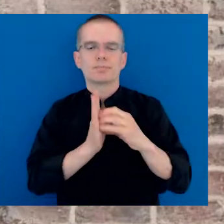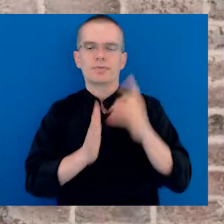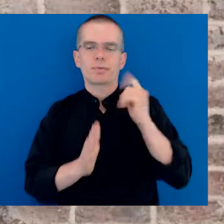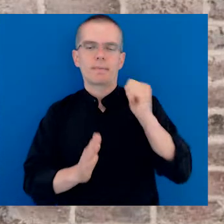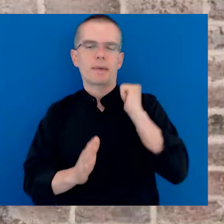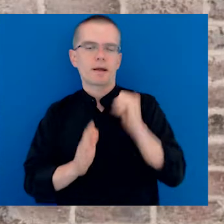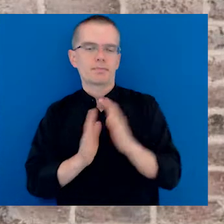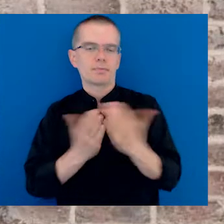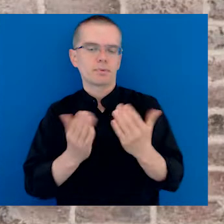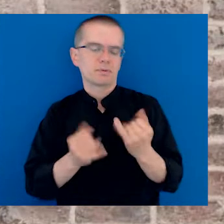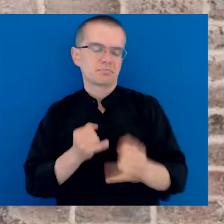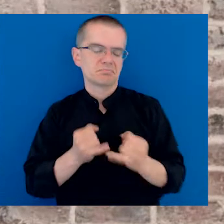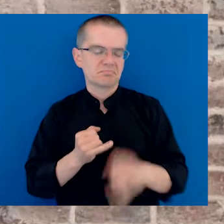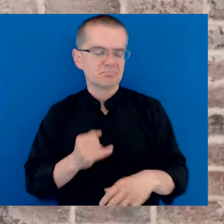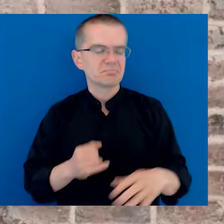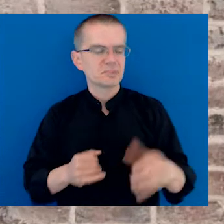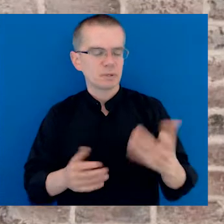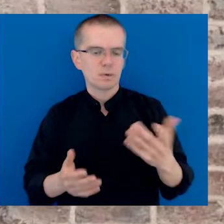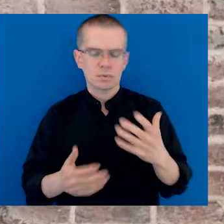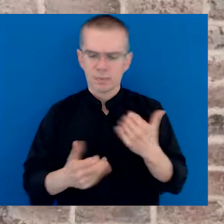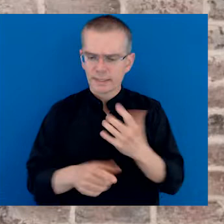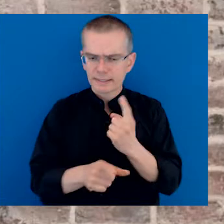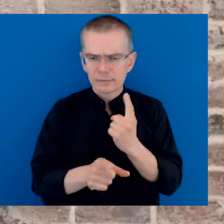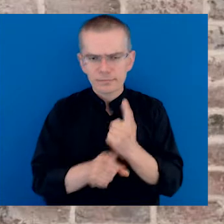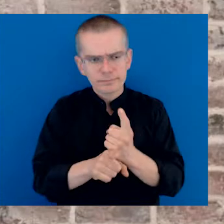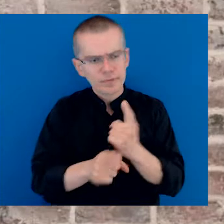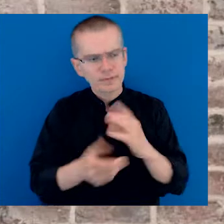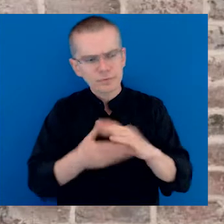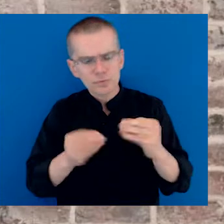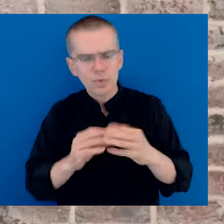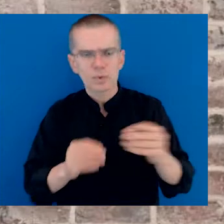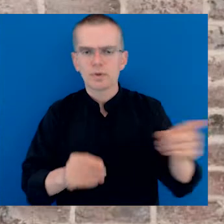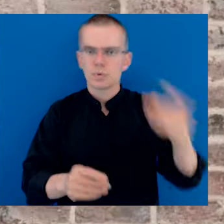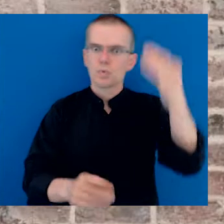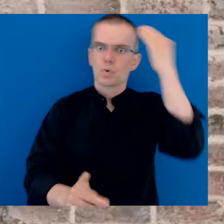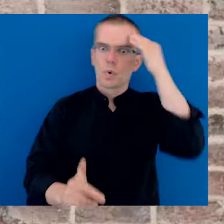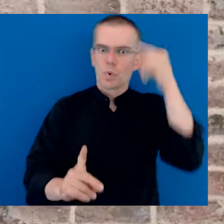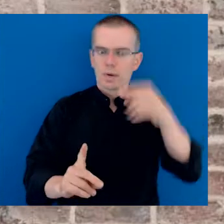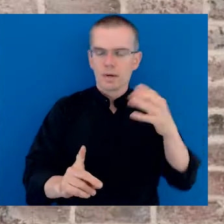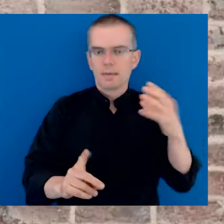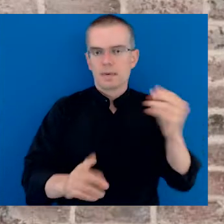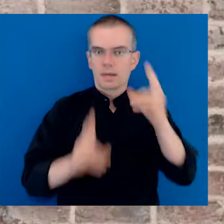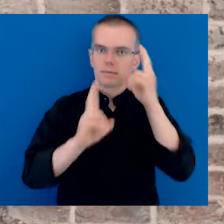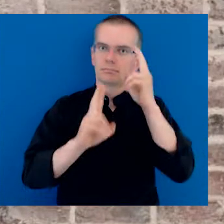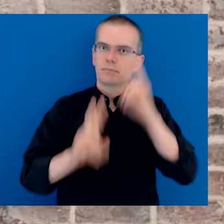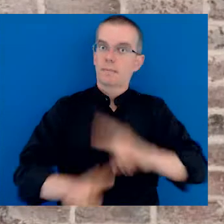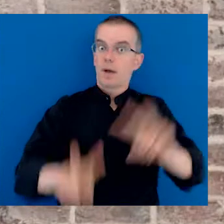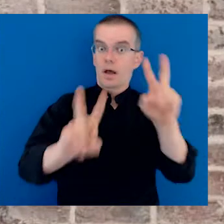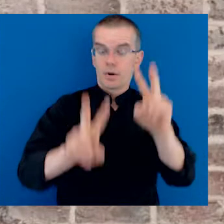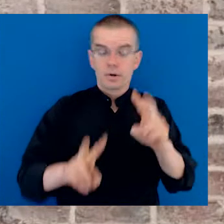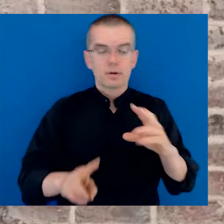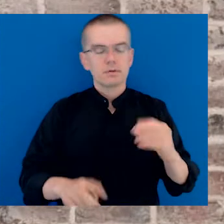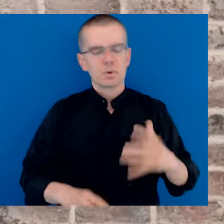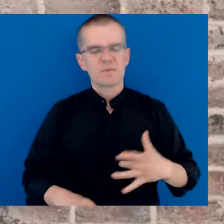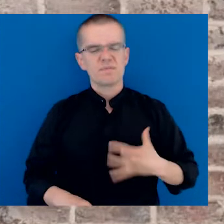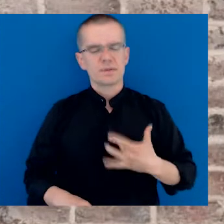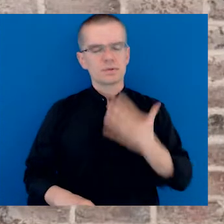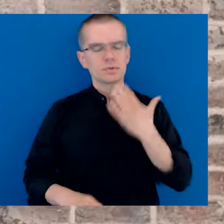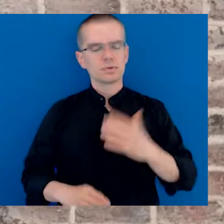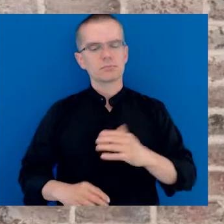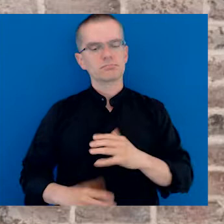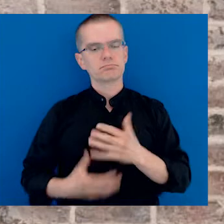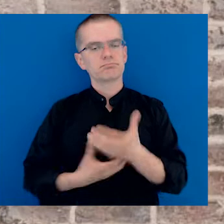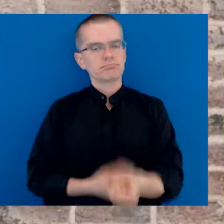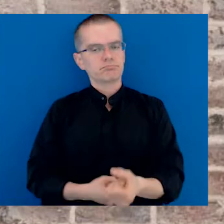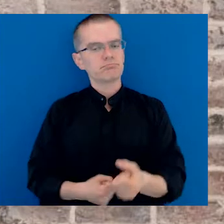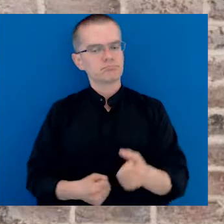story right. And you knew about him and you admired him, and you also made me feel good about this journey I